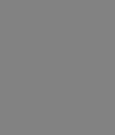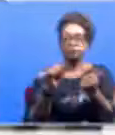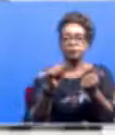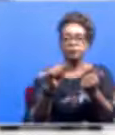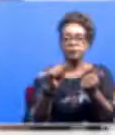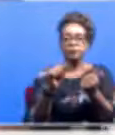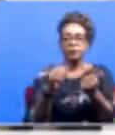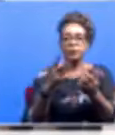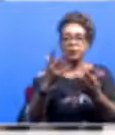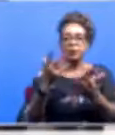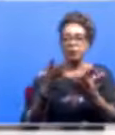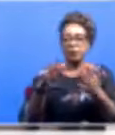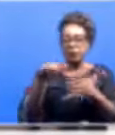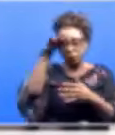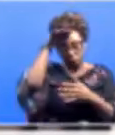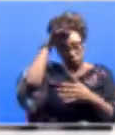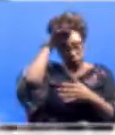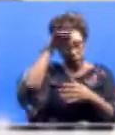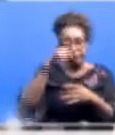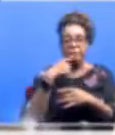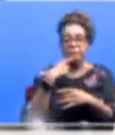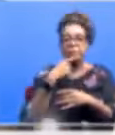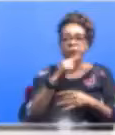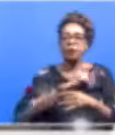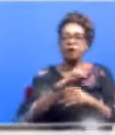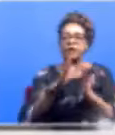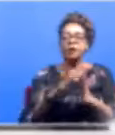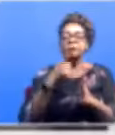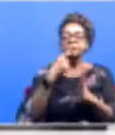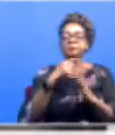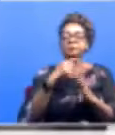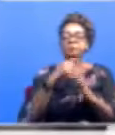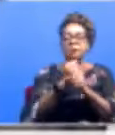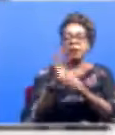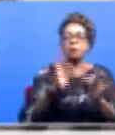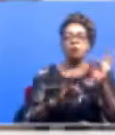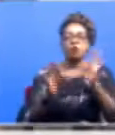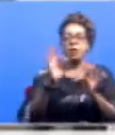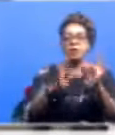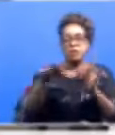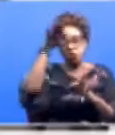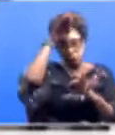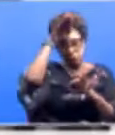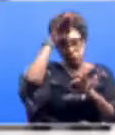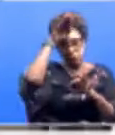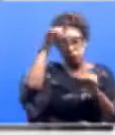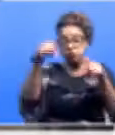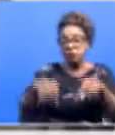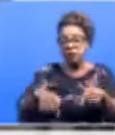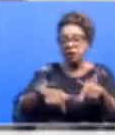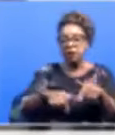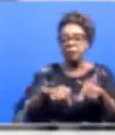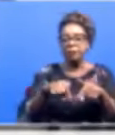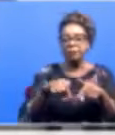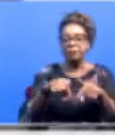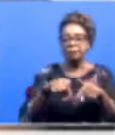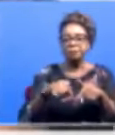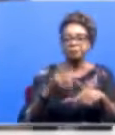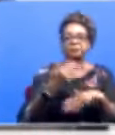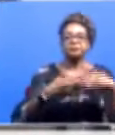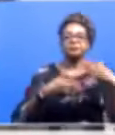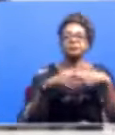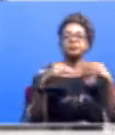vibanda. Ikasemekana kuwa governor atajenga modern kiosks. Kufika leo hajajenga. Imefika